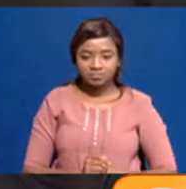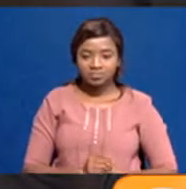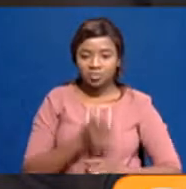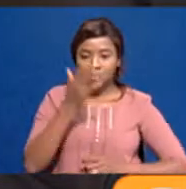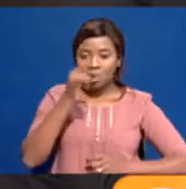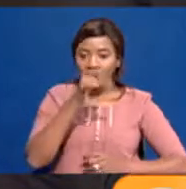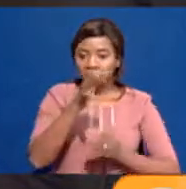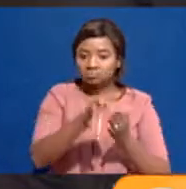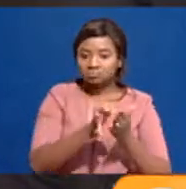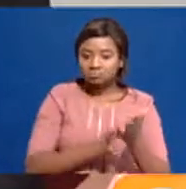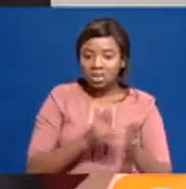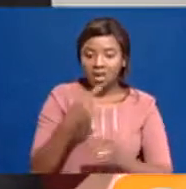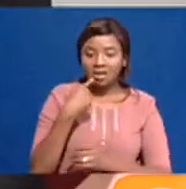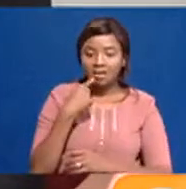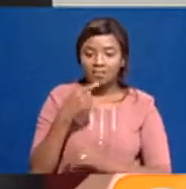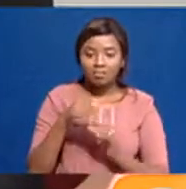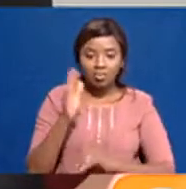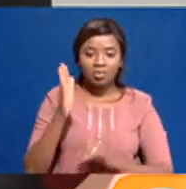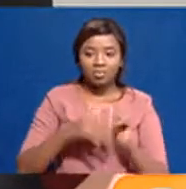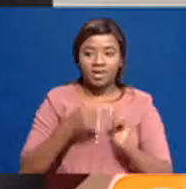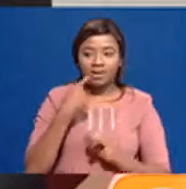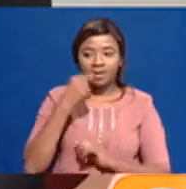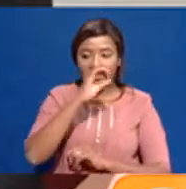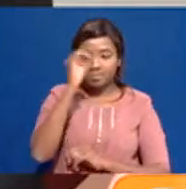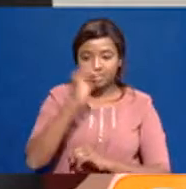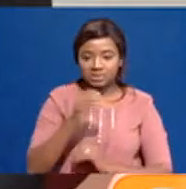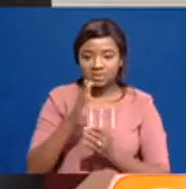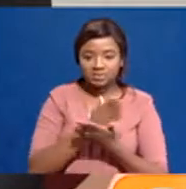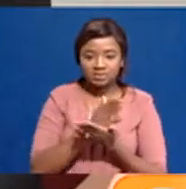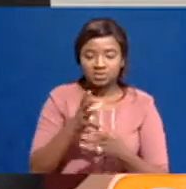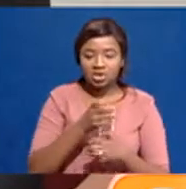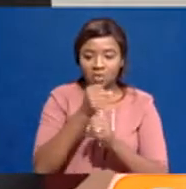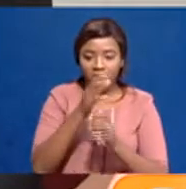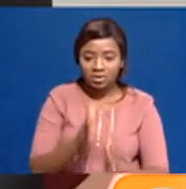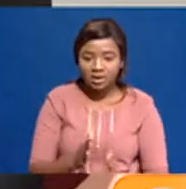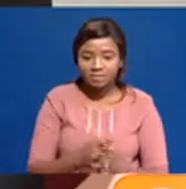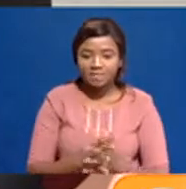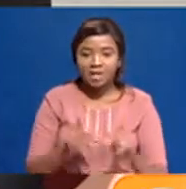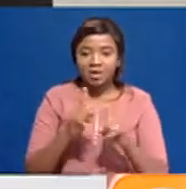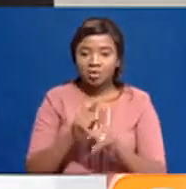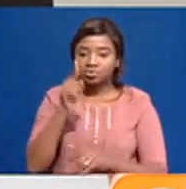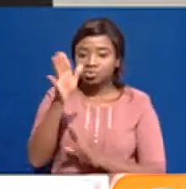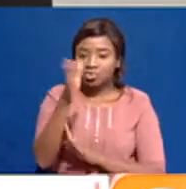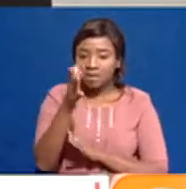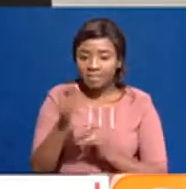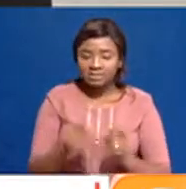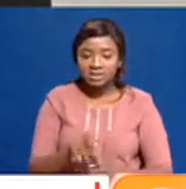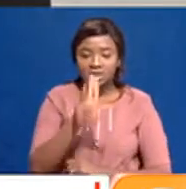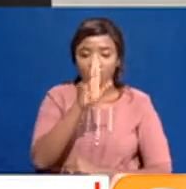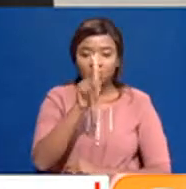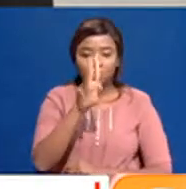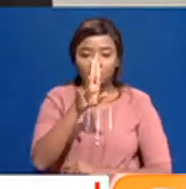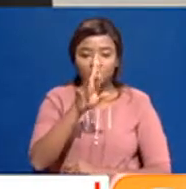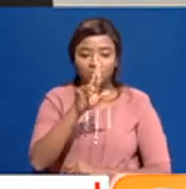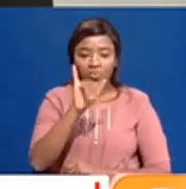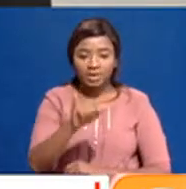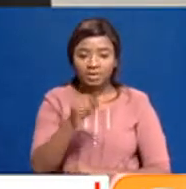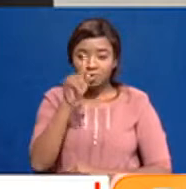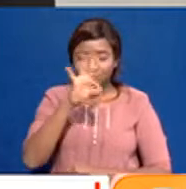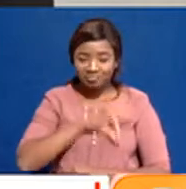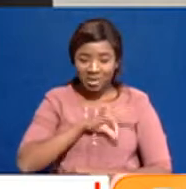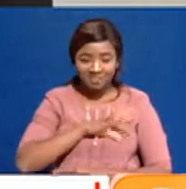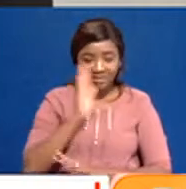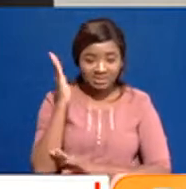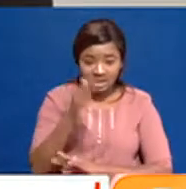now the 100% shareholder. As Ambassador Ukur Yatani, did you benefit directly